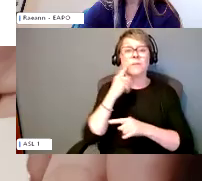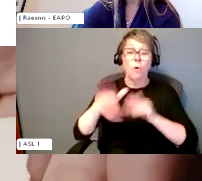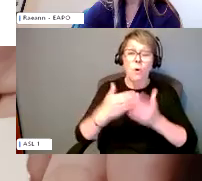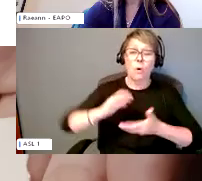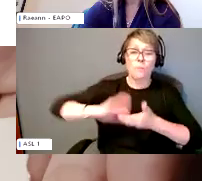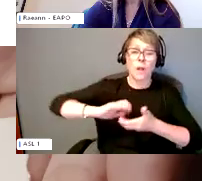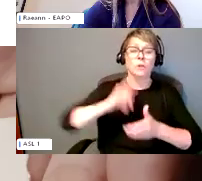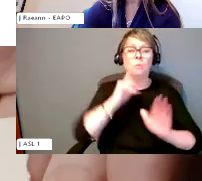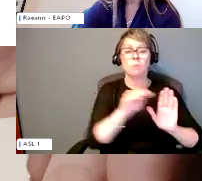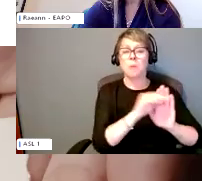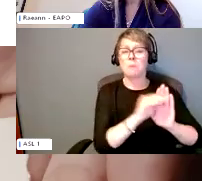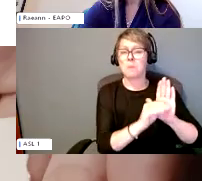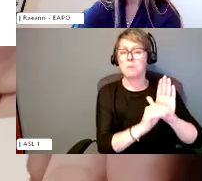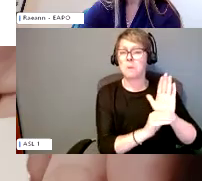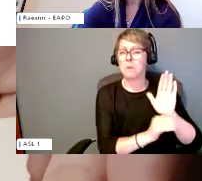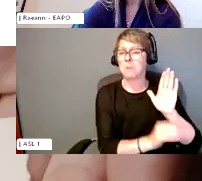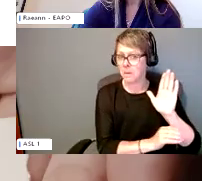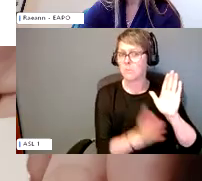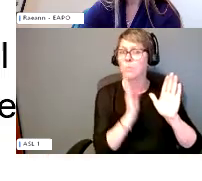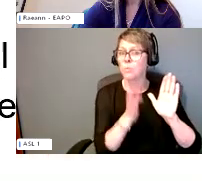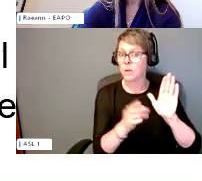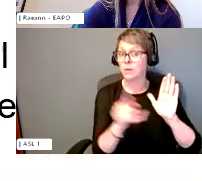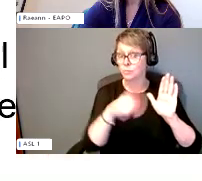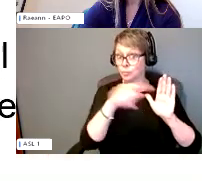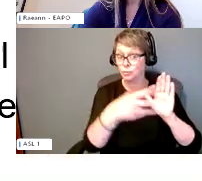on the jurisdiction that you may be residing in.